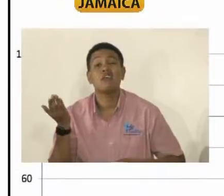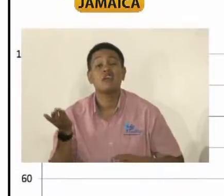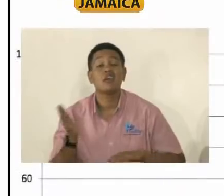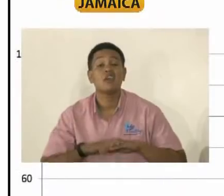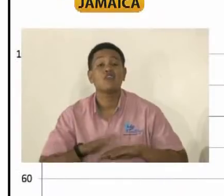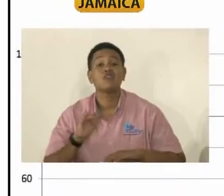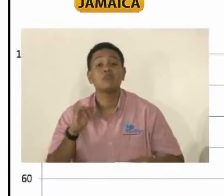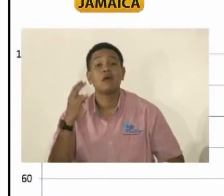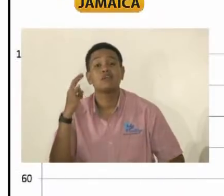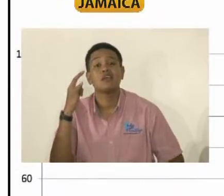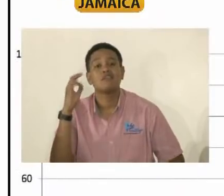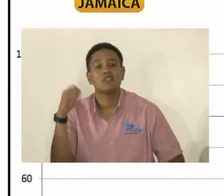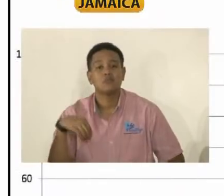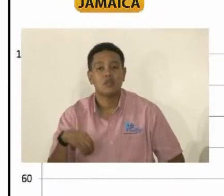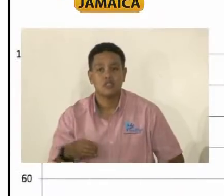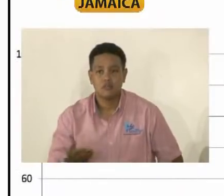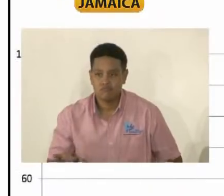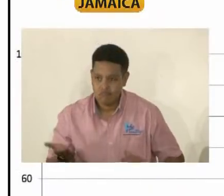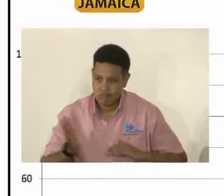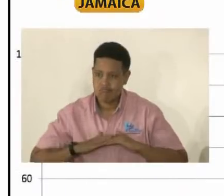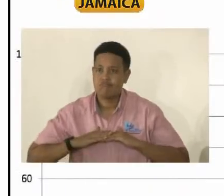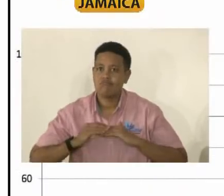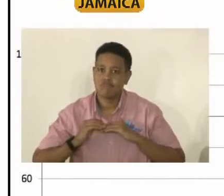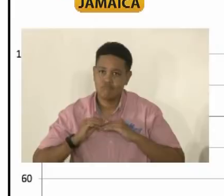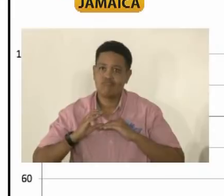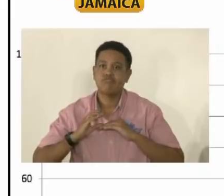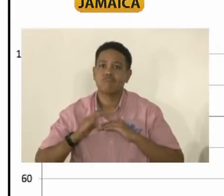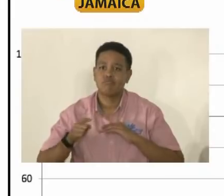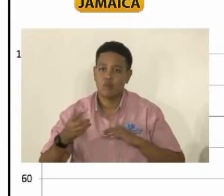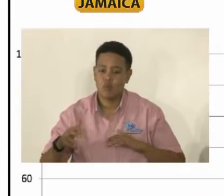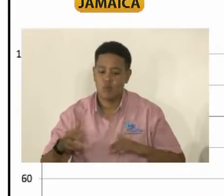an even greater percentage of 17%.